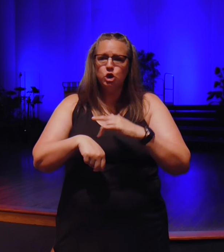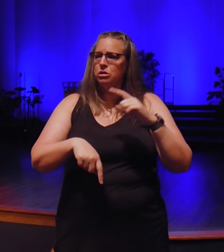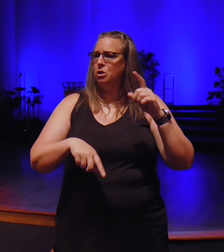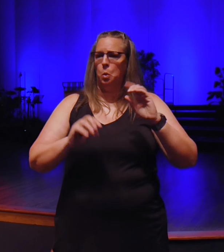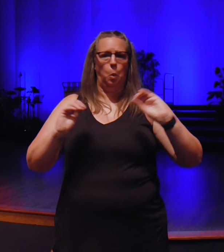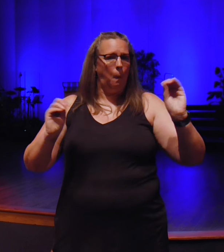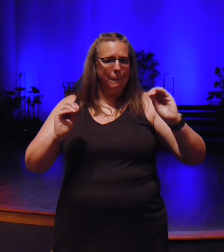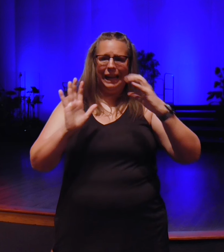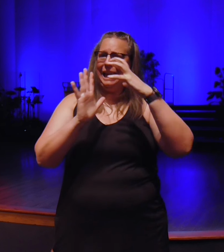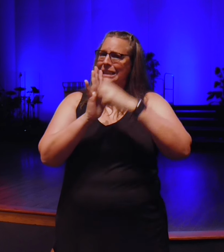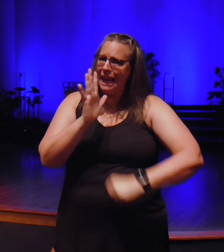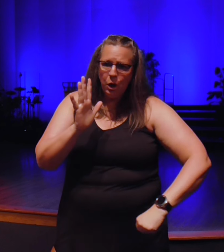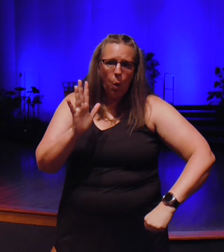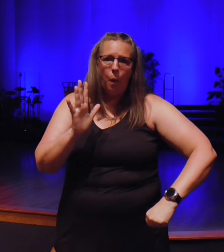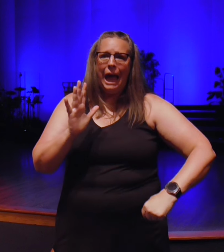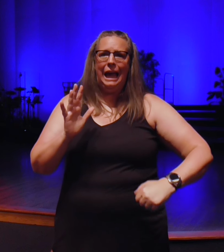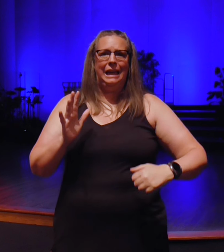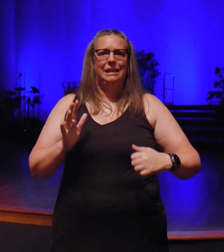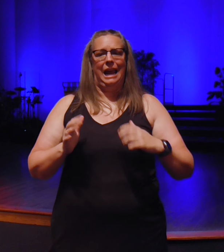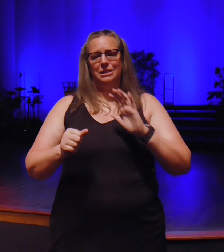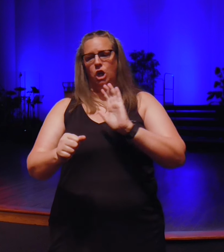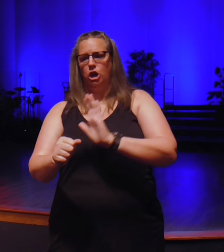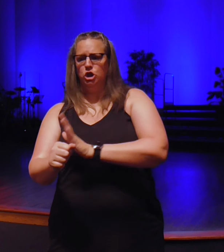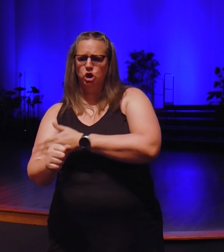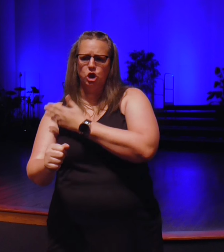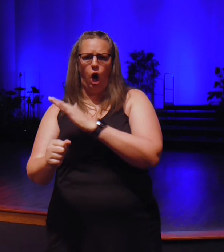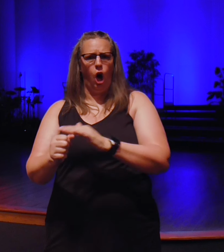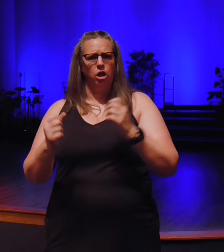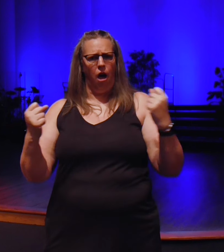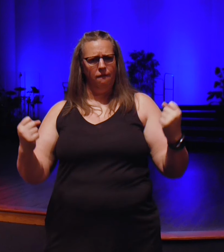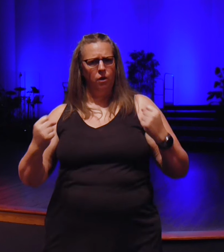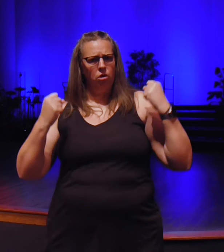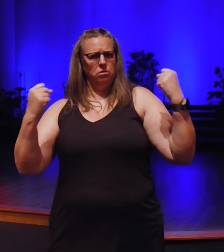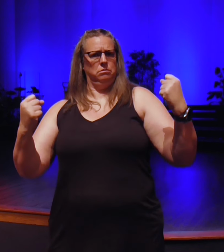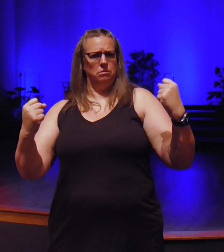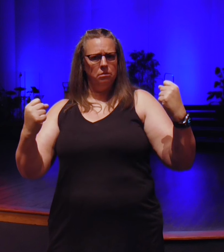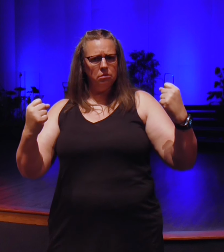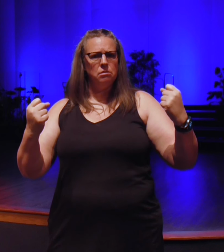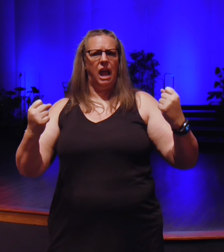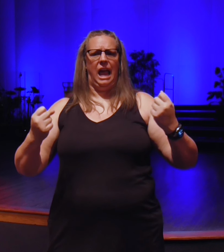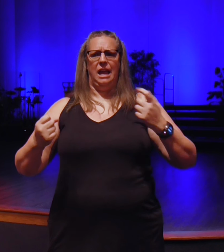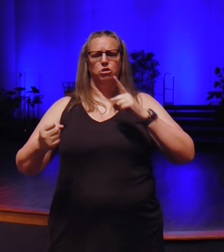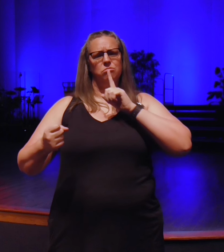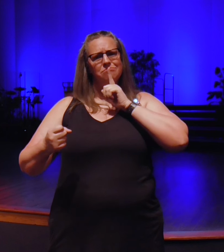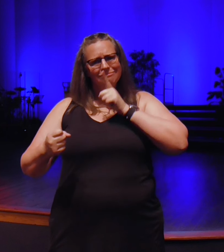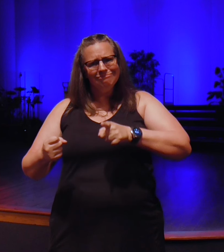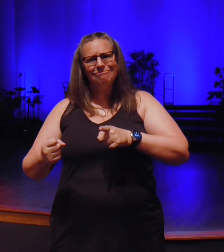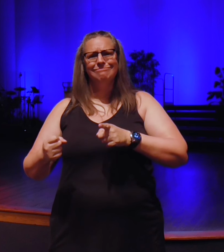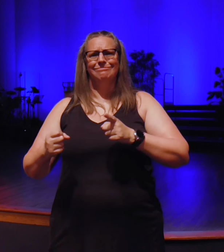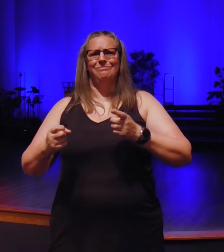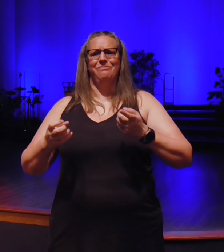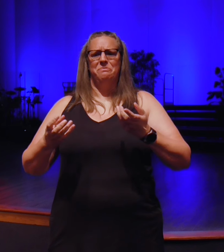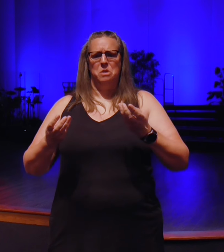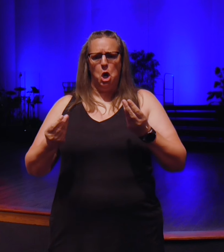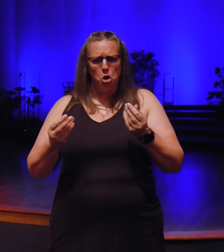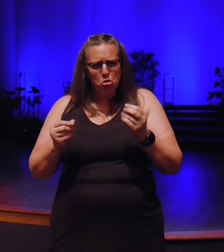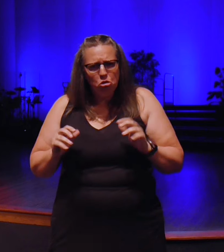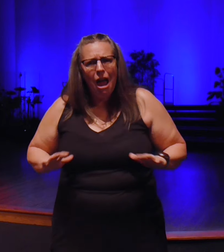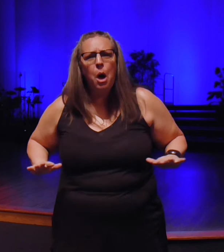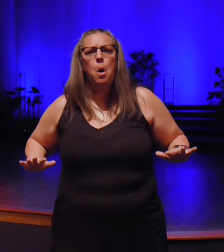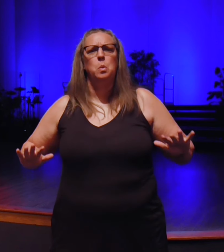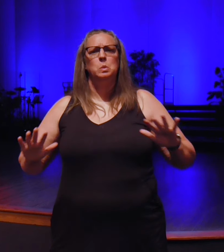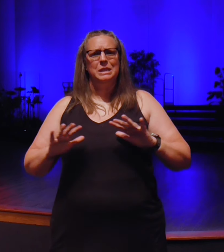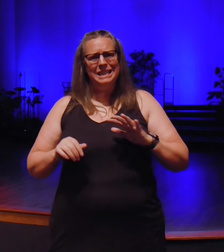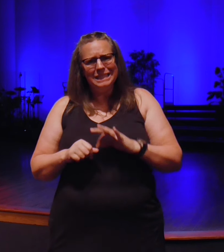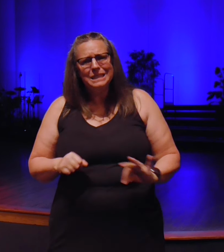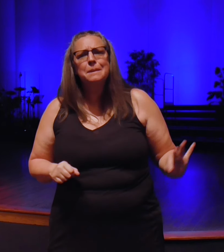away. It is a song of resilience and true, grounded spirit. It is a